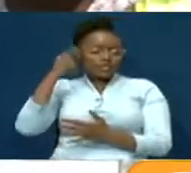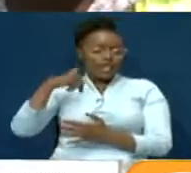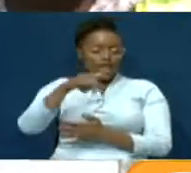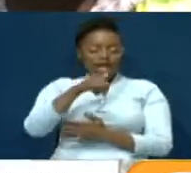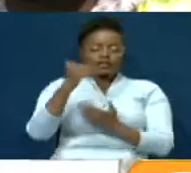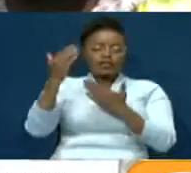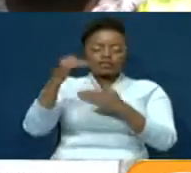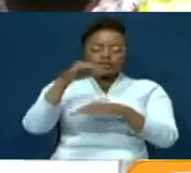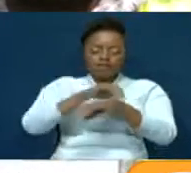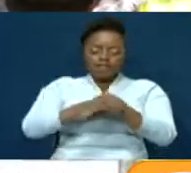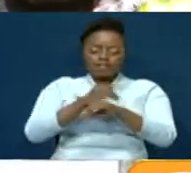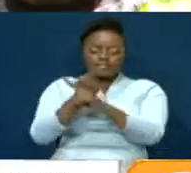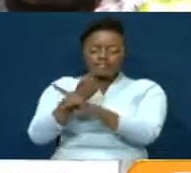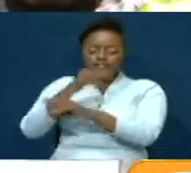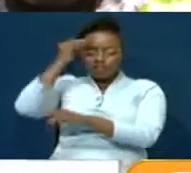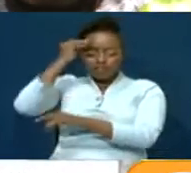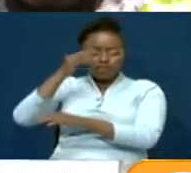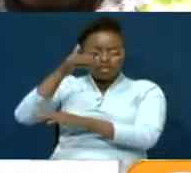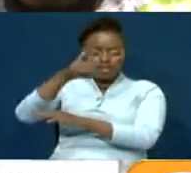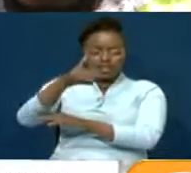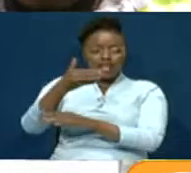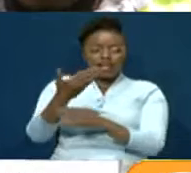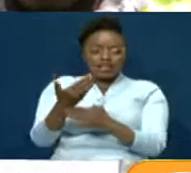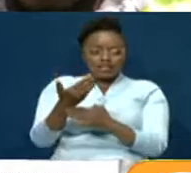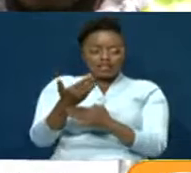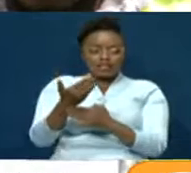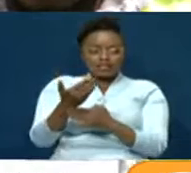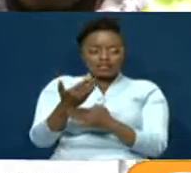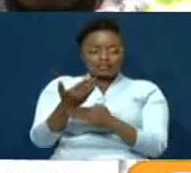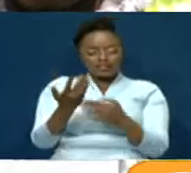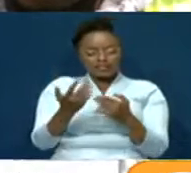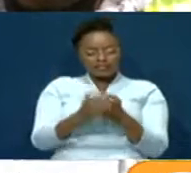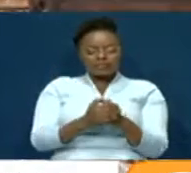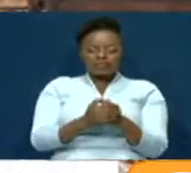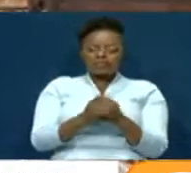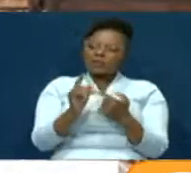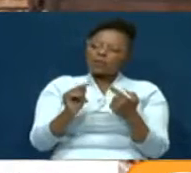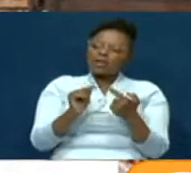receive students from all over the world, that is